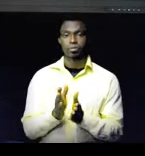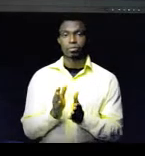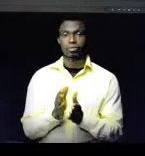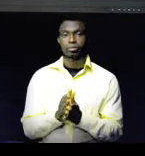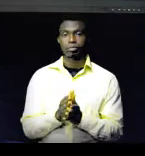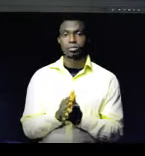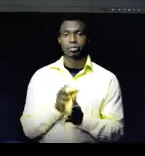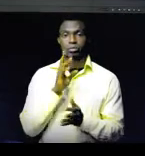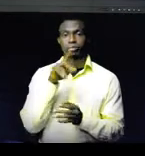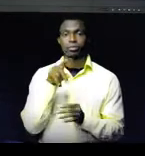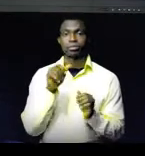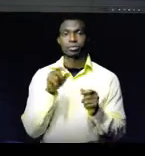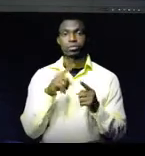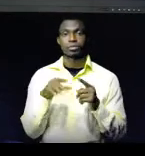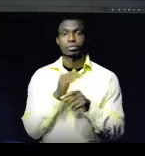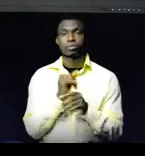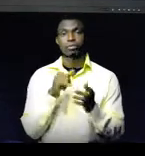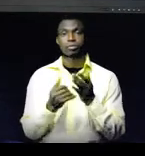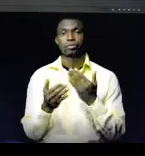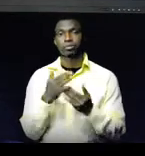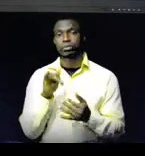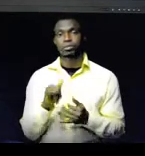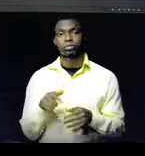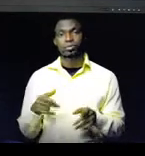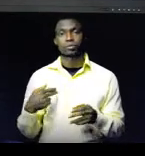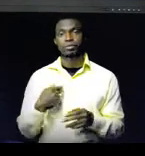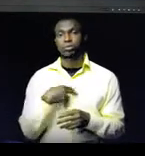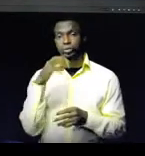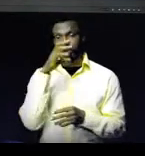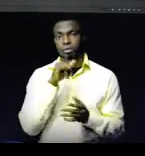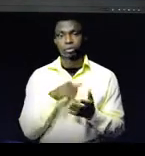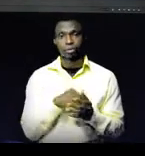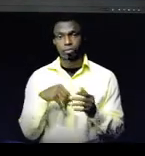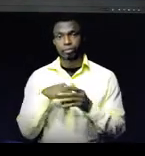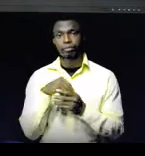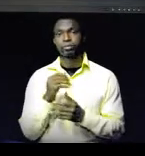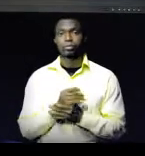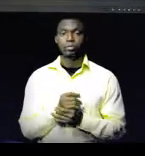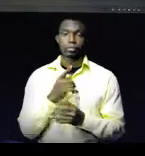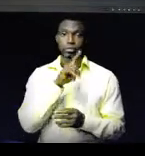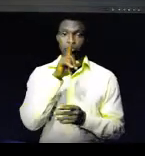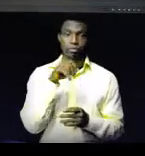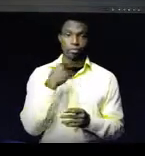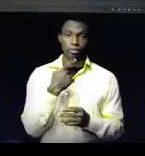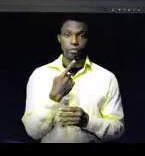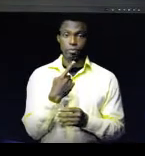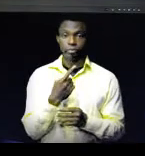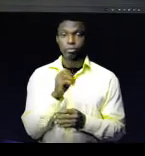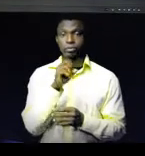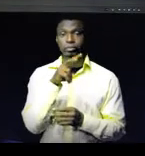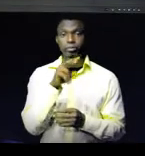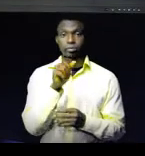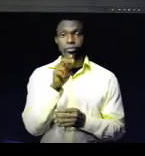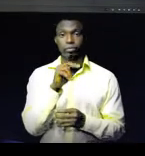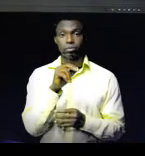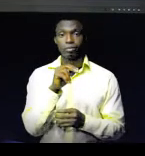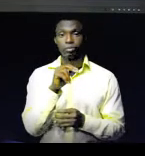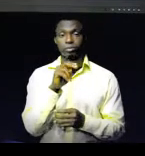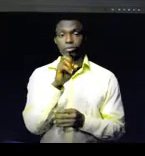Alrighty then, were you able to get it easily? Let's check it out. The question says,